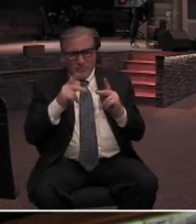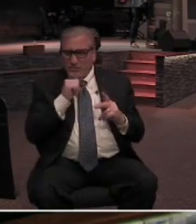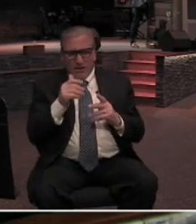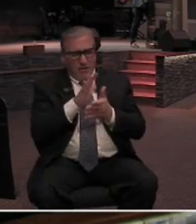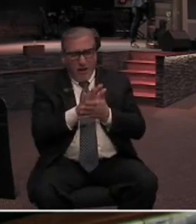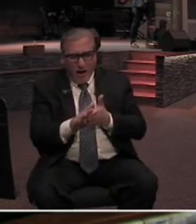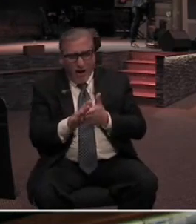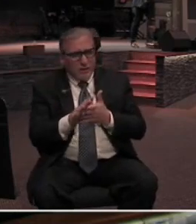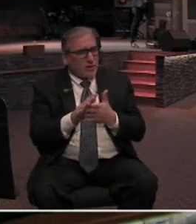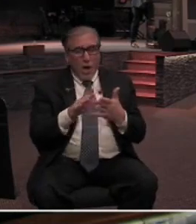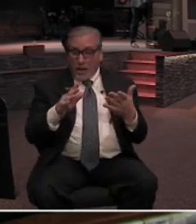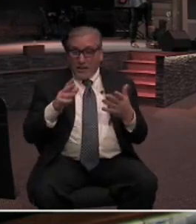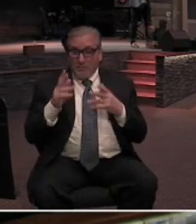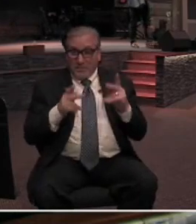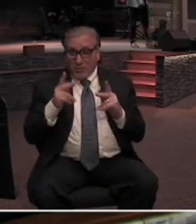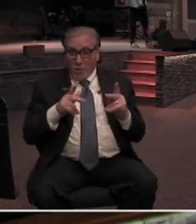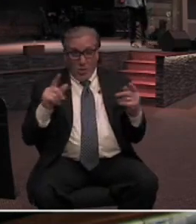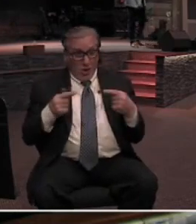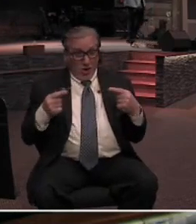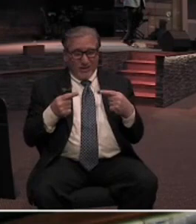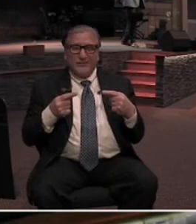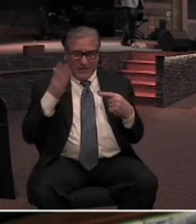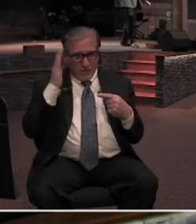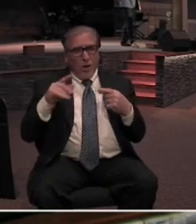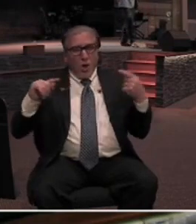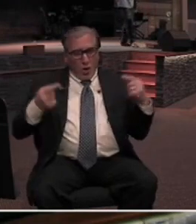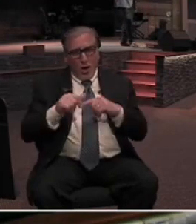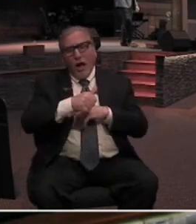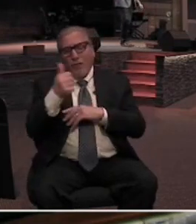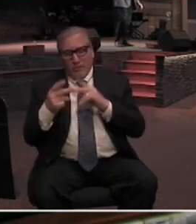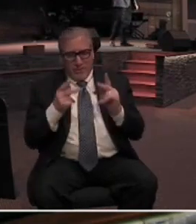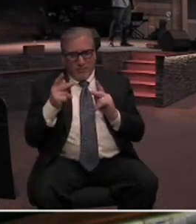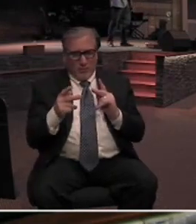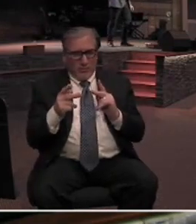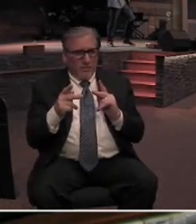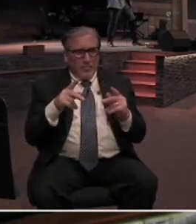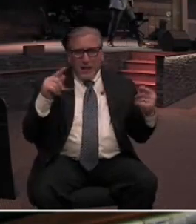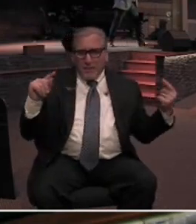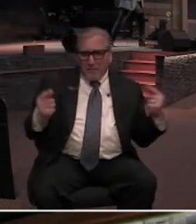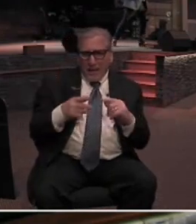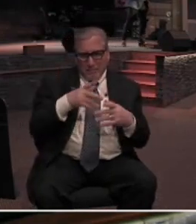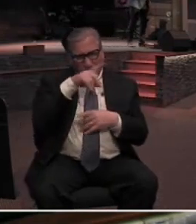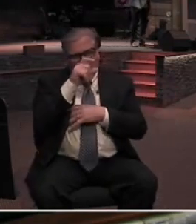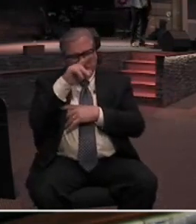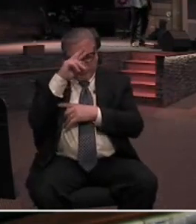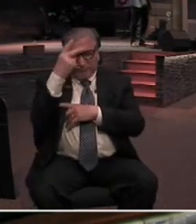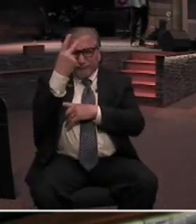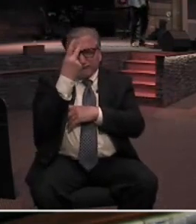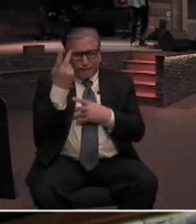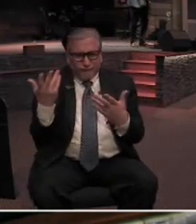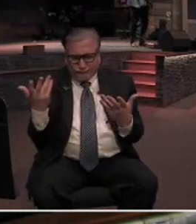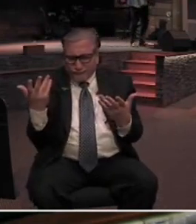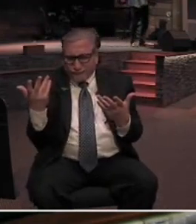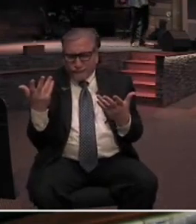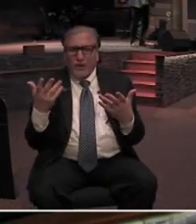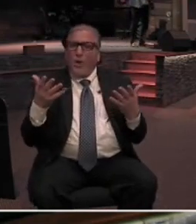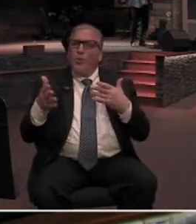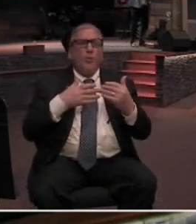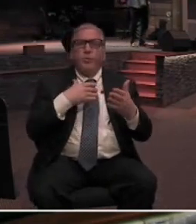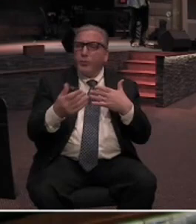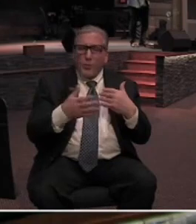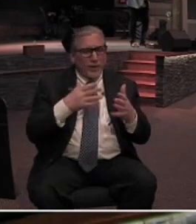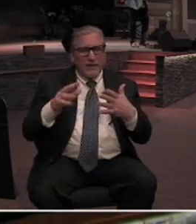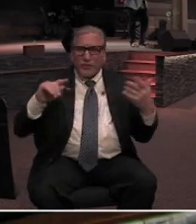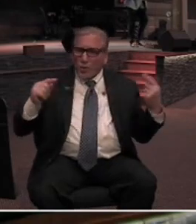people, they hurt people. Pain because of a misunderstanding. Whatever the injury, take it to God,